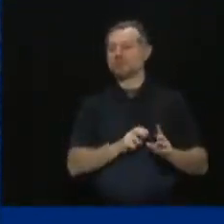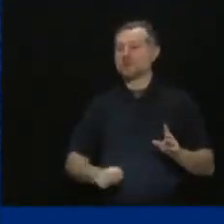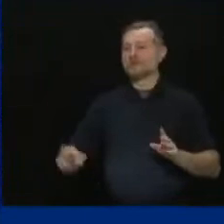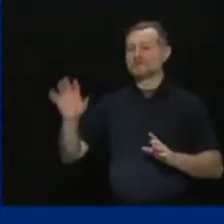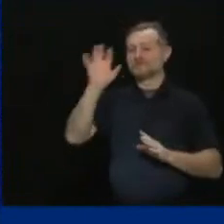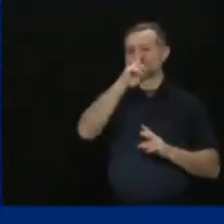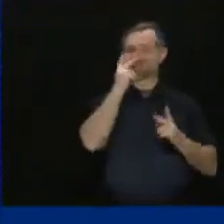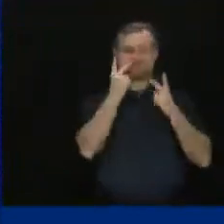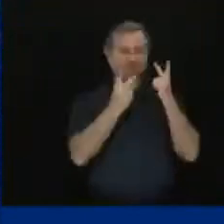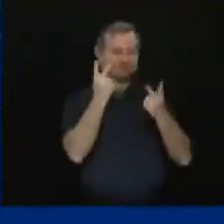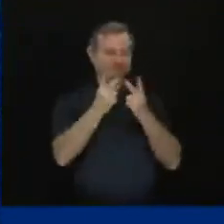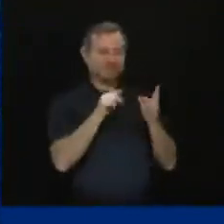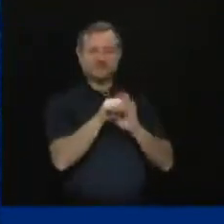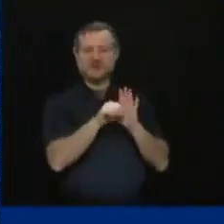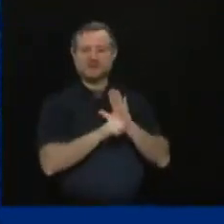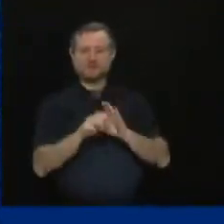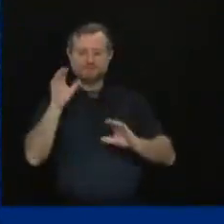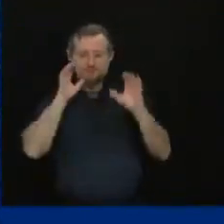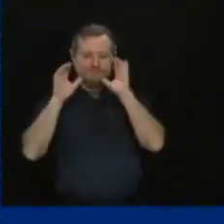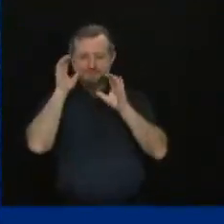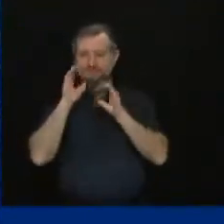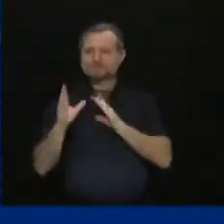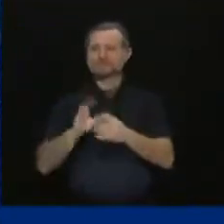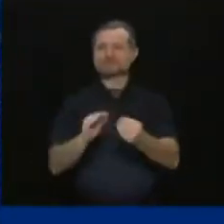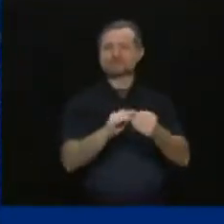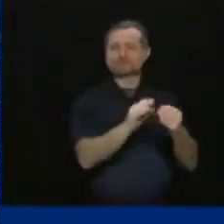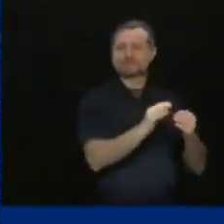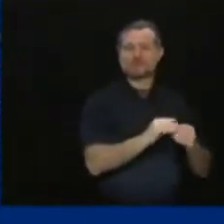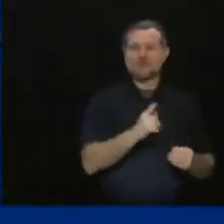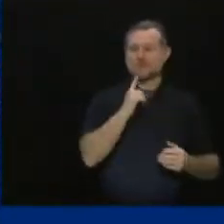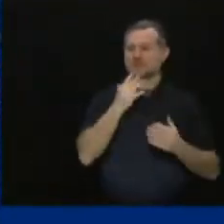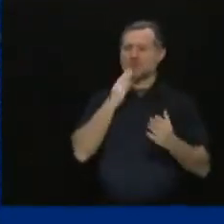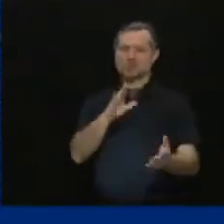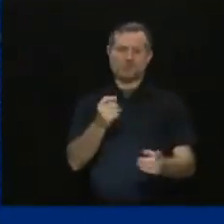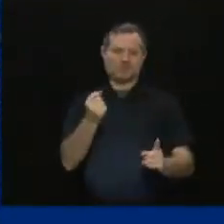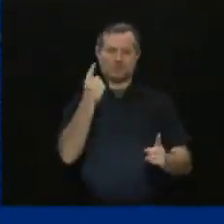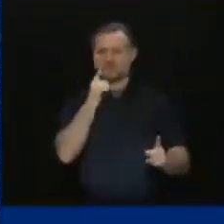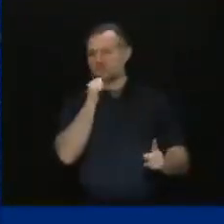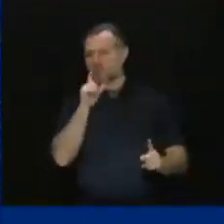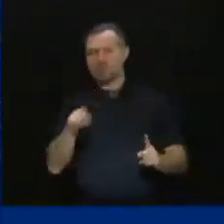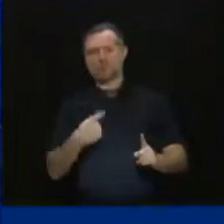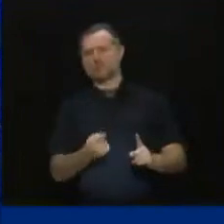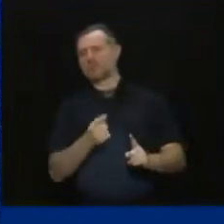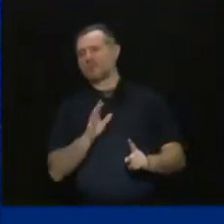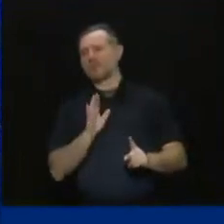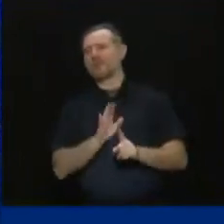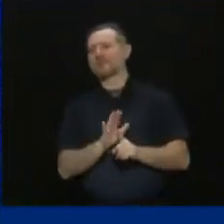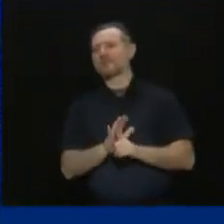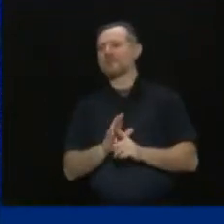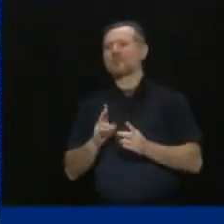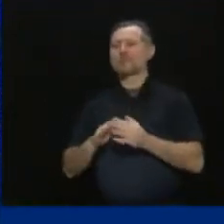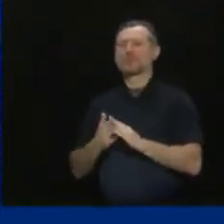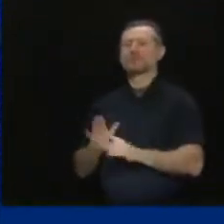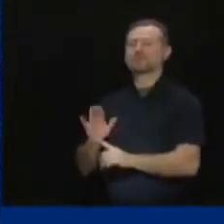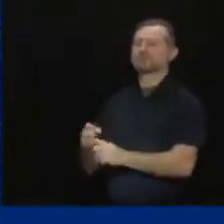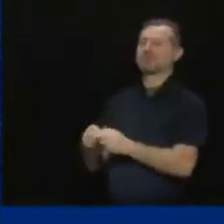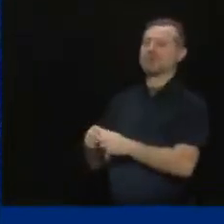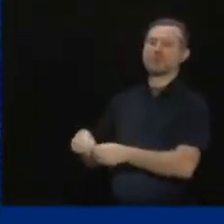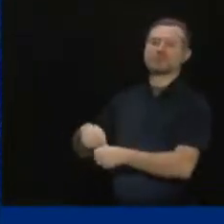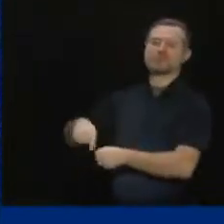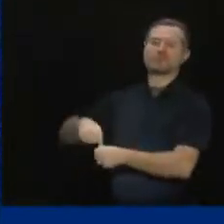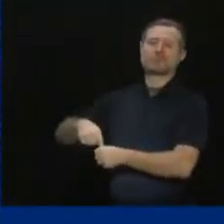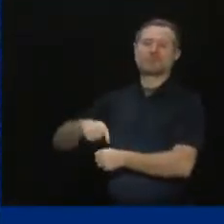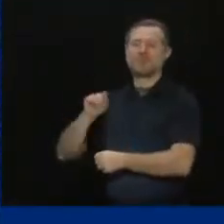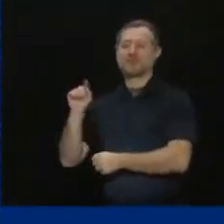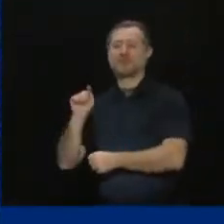people had to say. Thank you for understanding that it's not just a zip code by zip code kind of conversation. It's something that affects